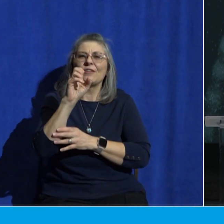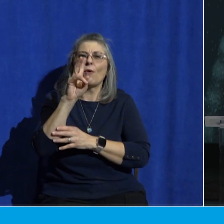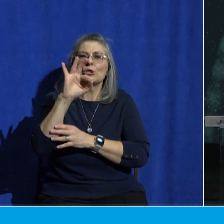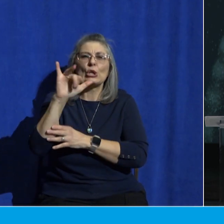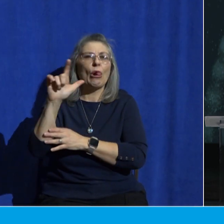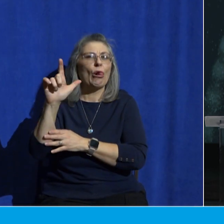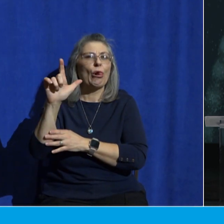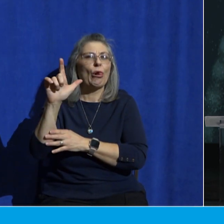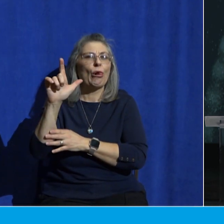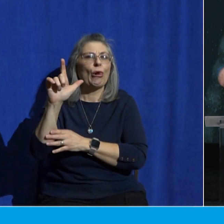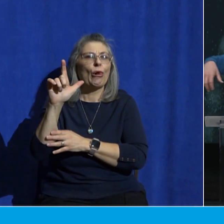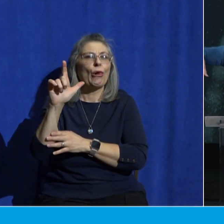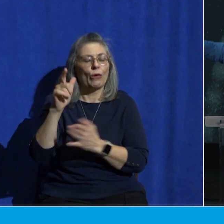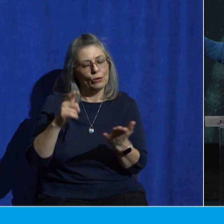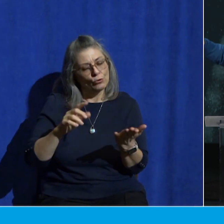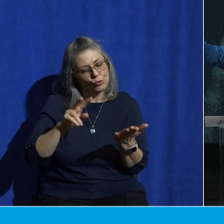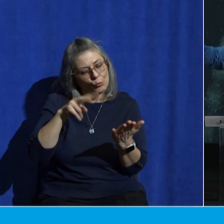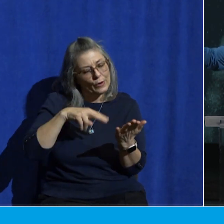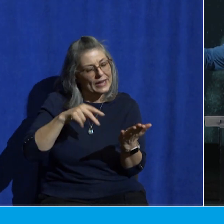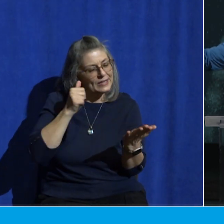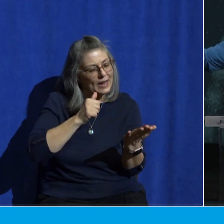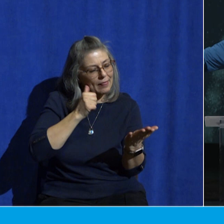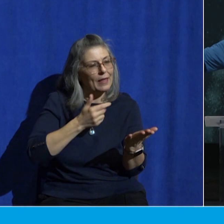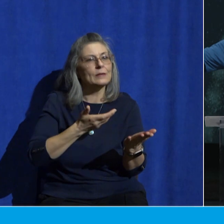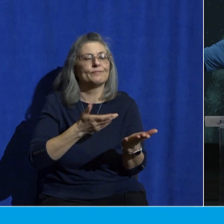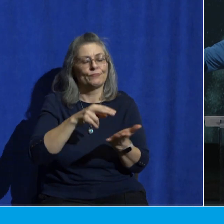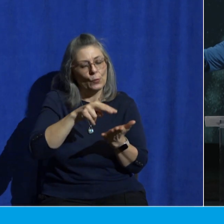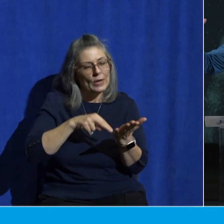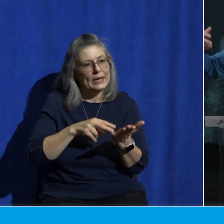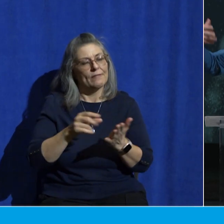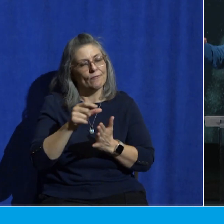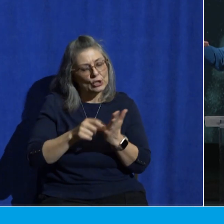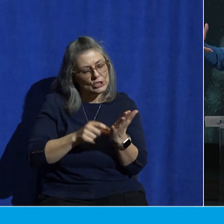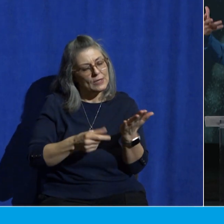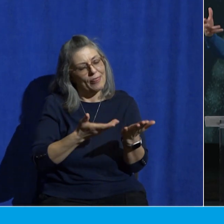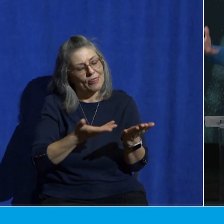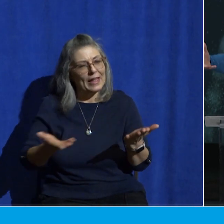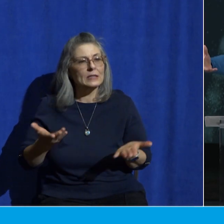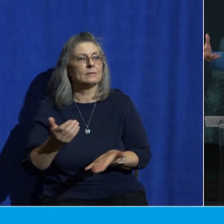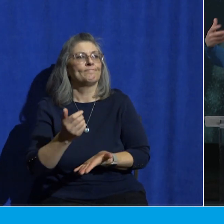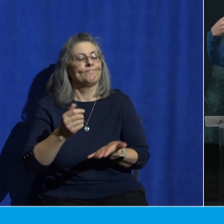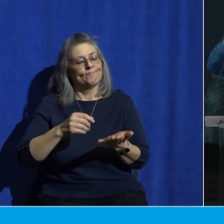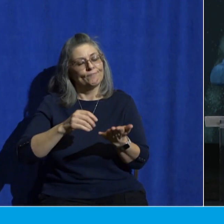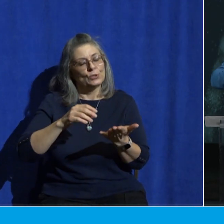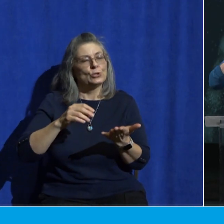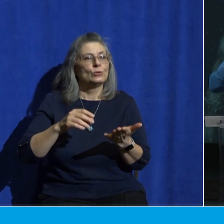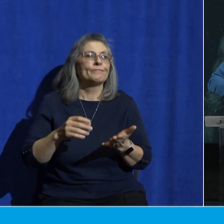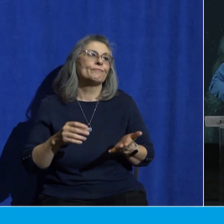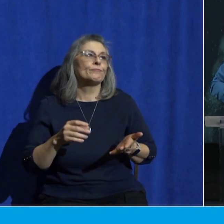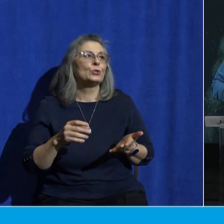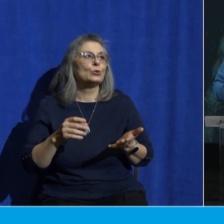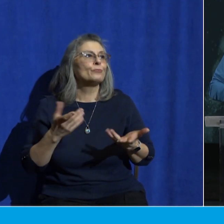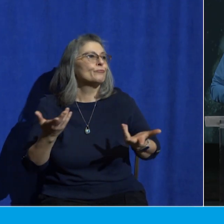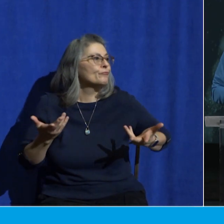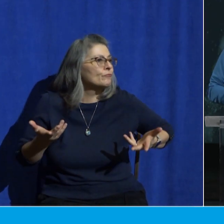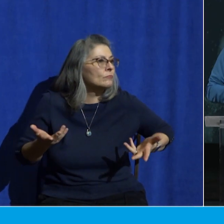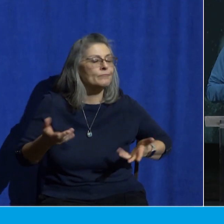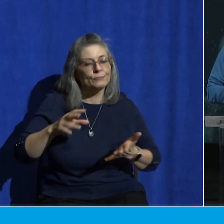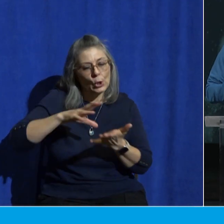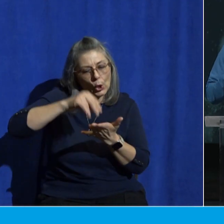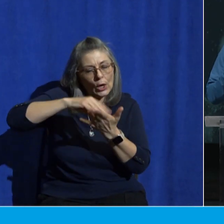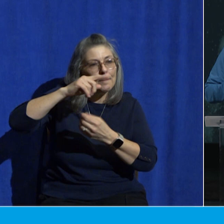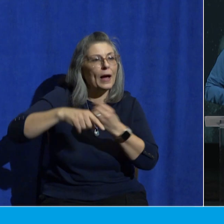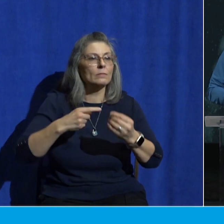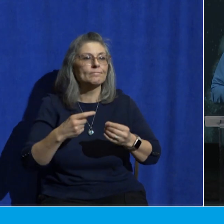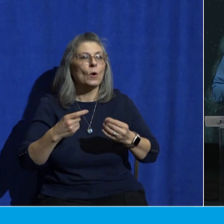this week. And then there's resources that can help you invite others to come with you next week.